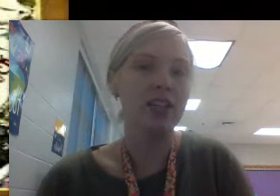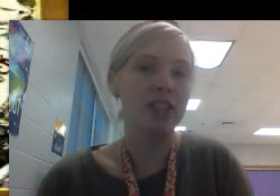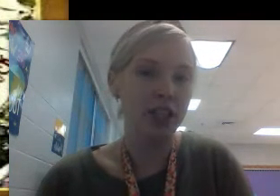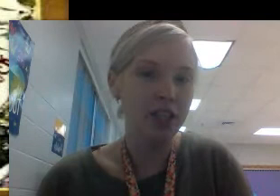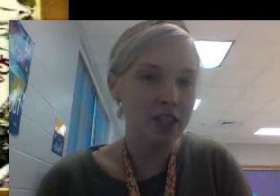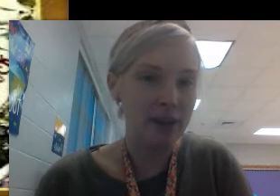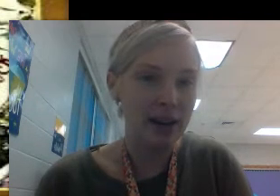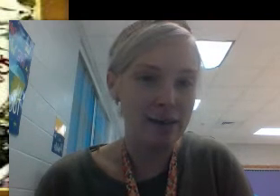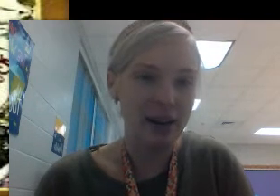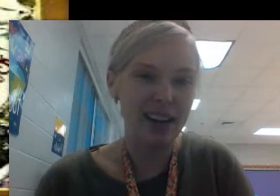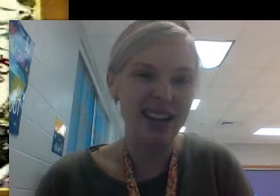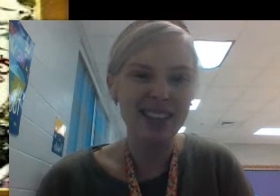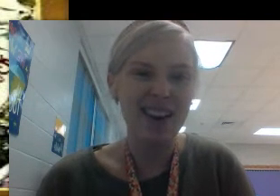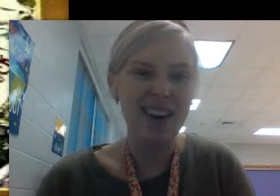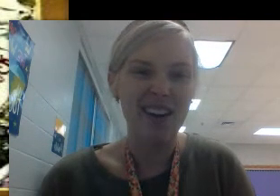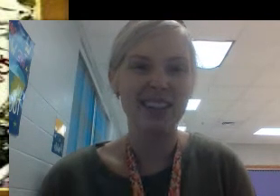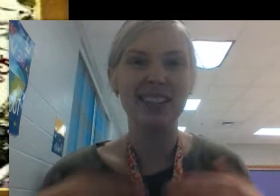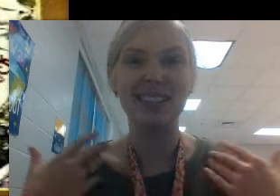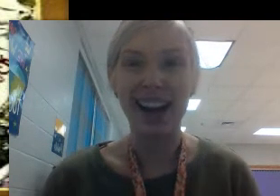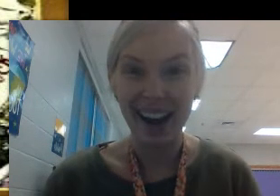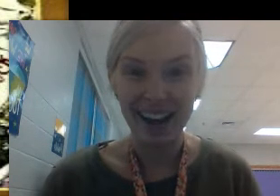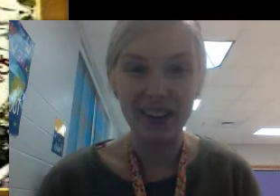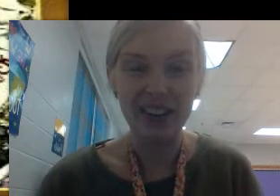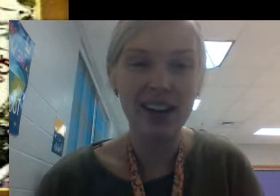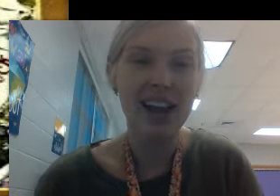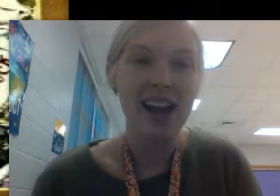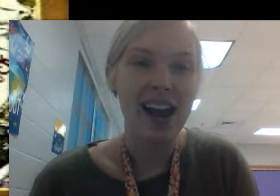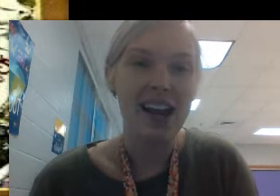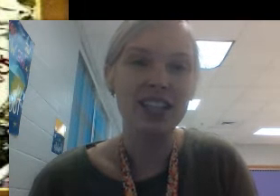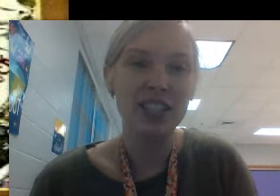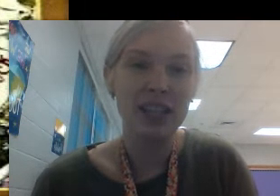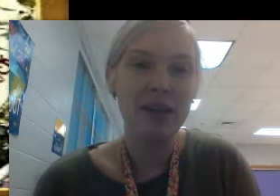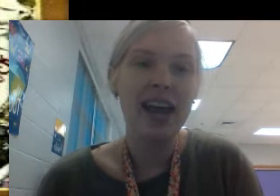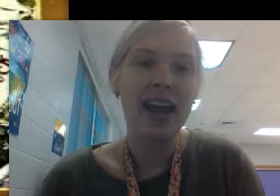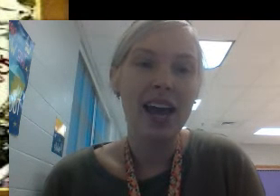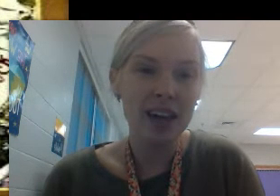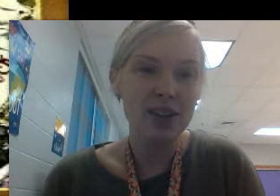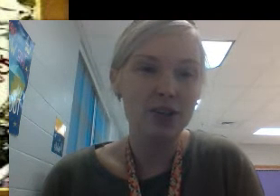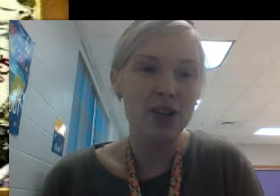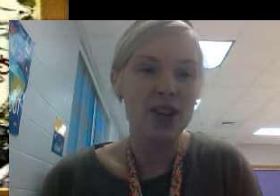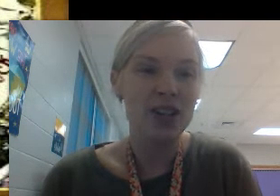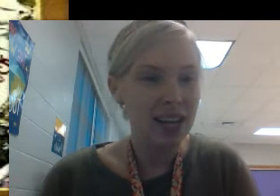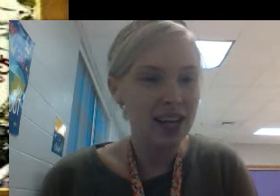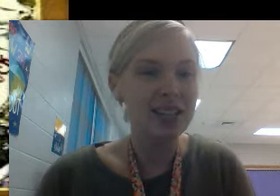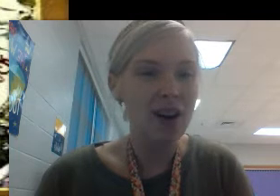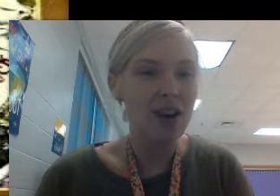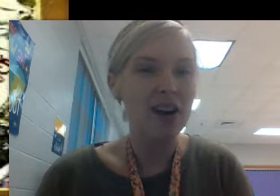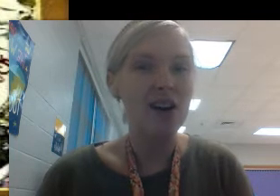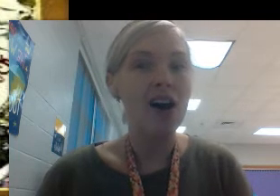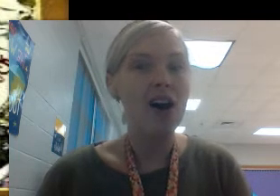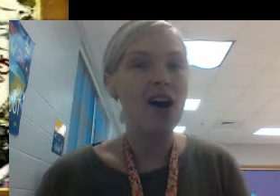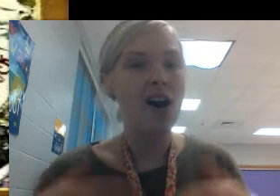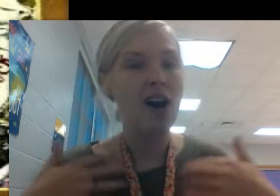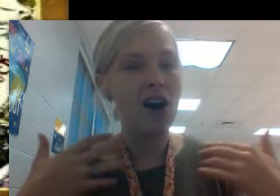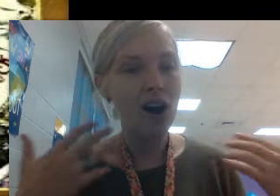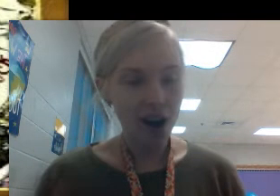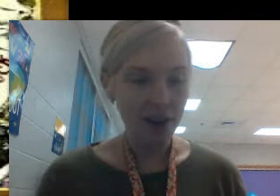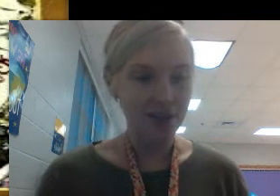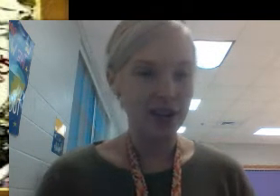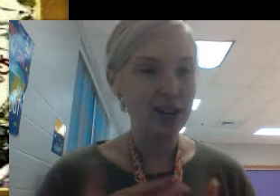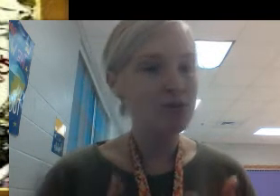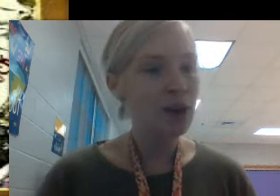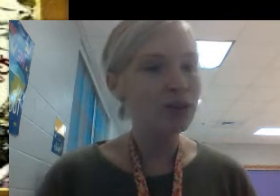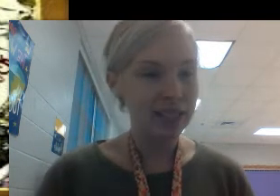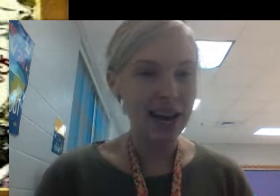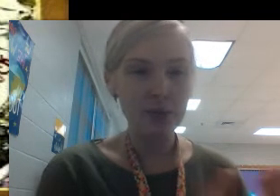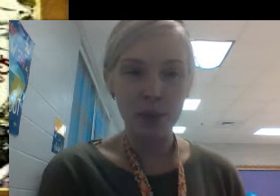the Gingerbread Man is our title, and Jim Aylesworth is our author.